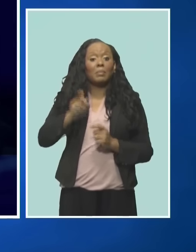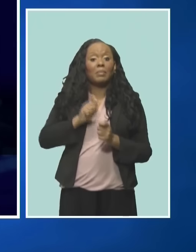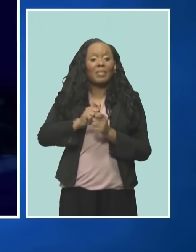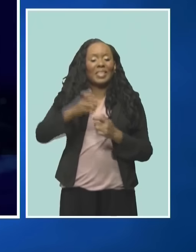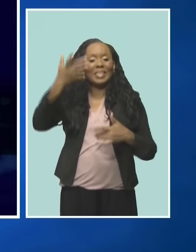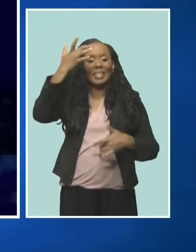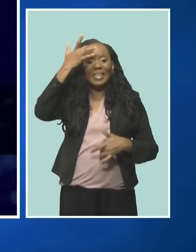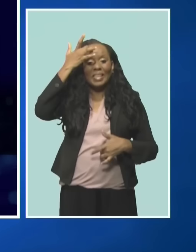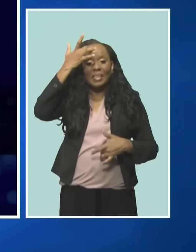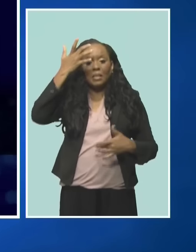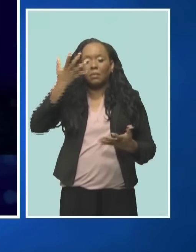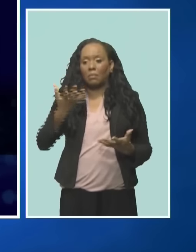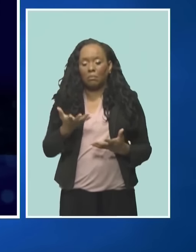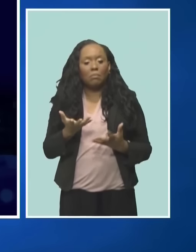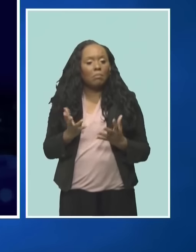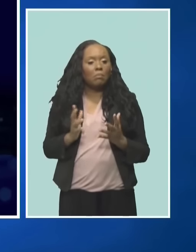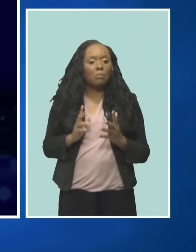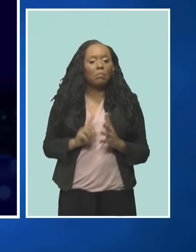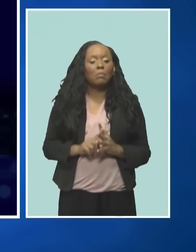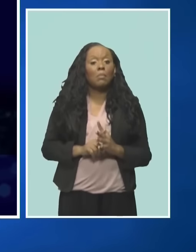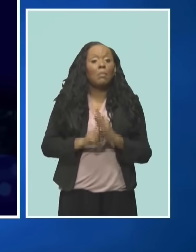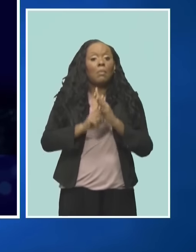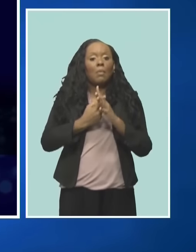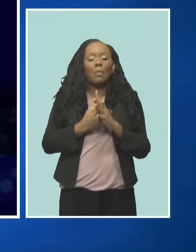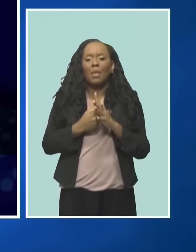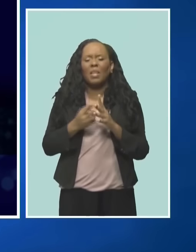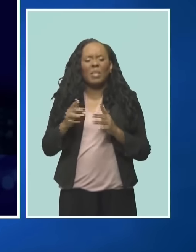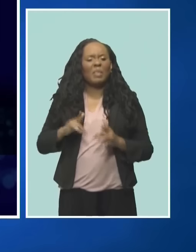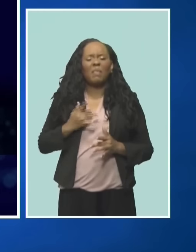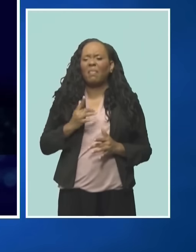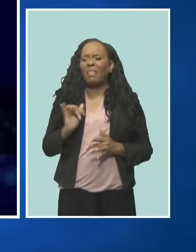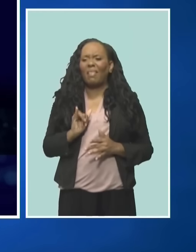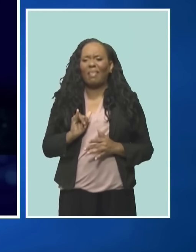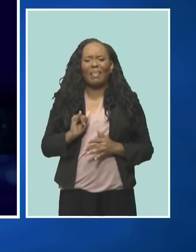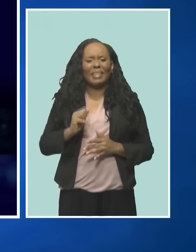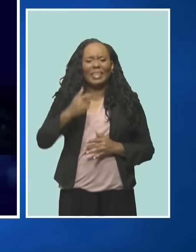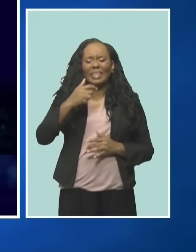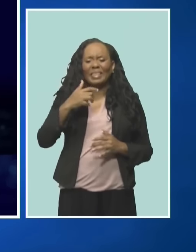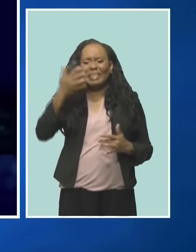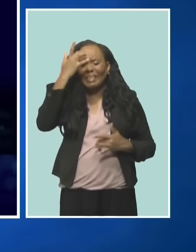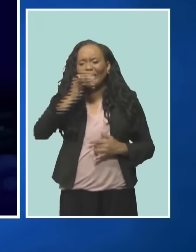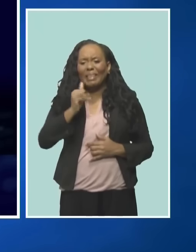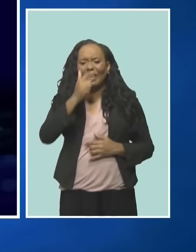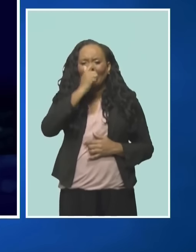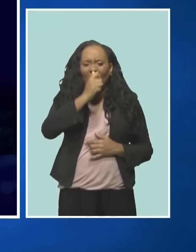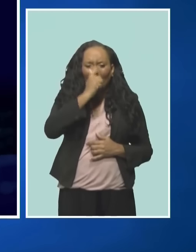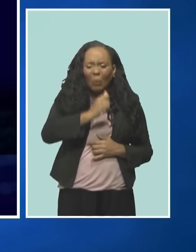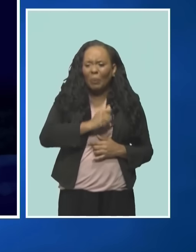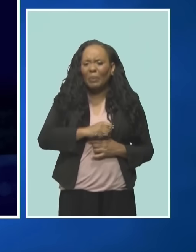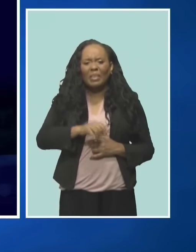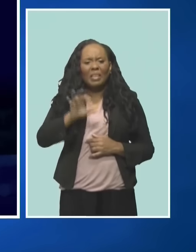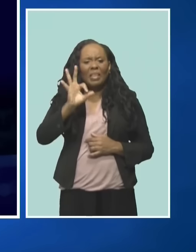starts with a prodrome or some flu-like illness, and later